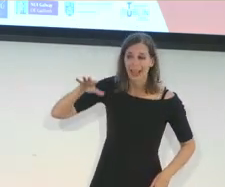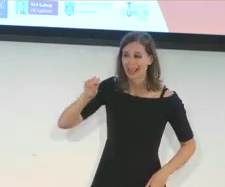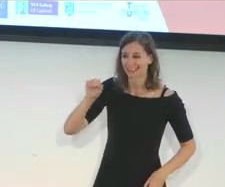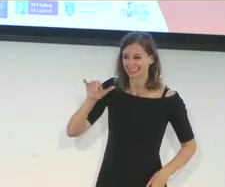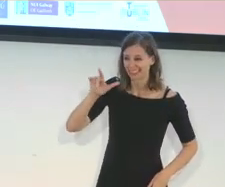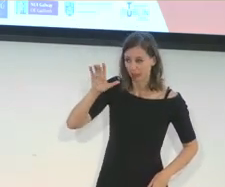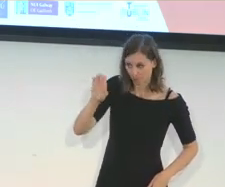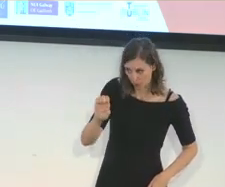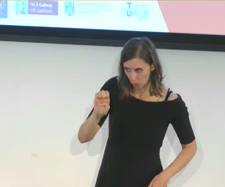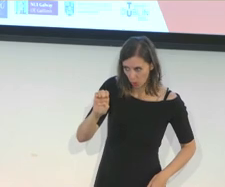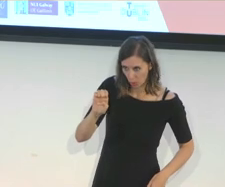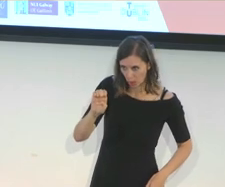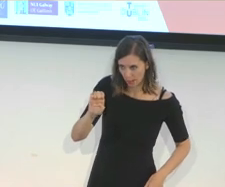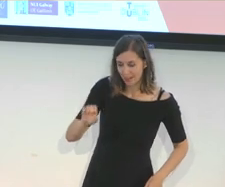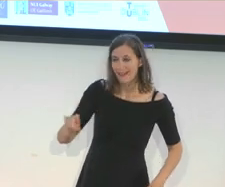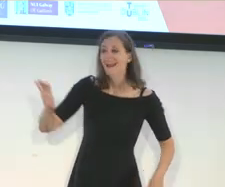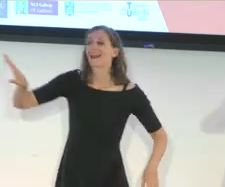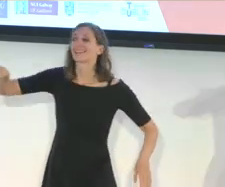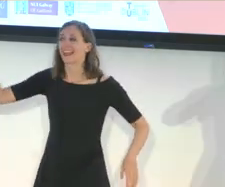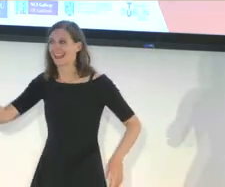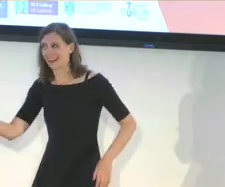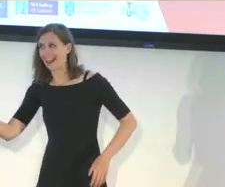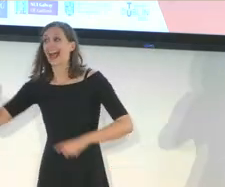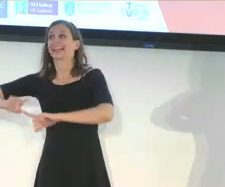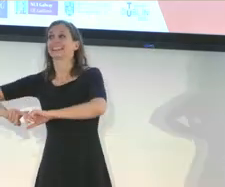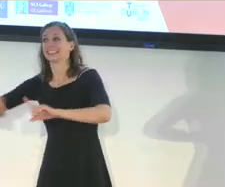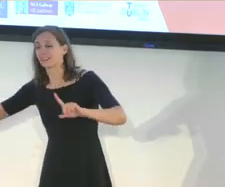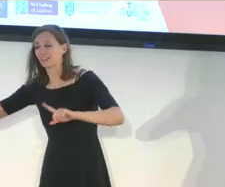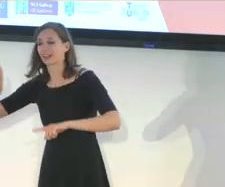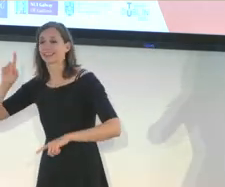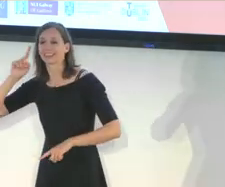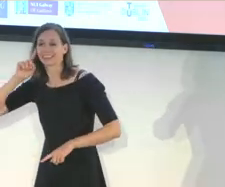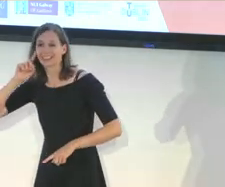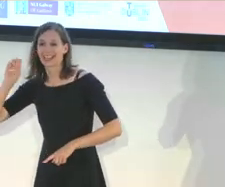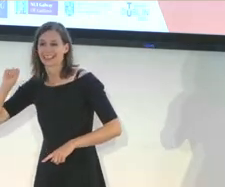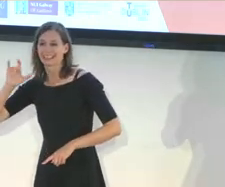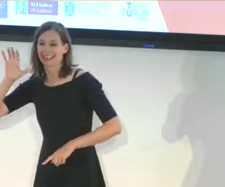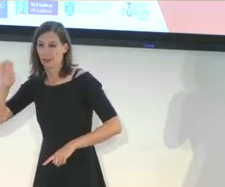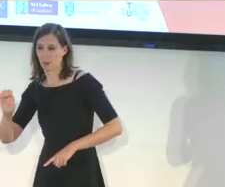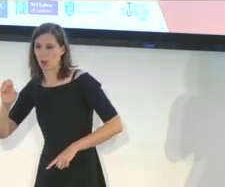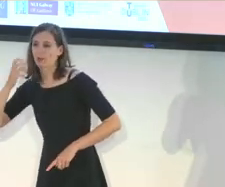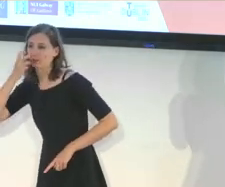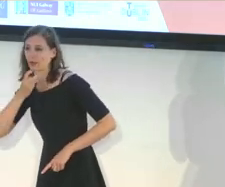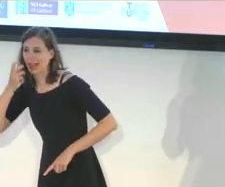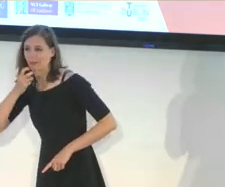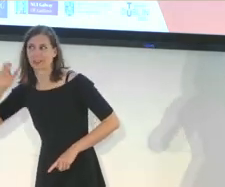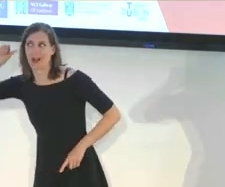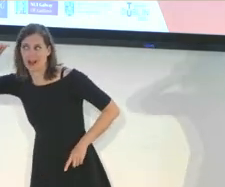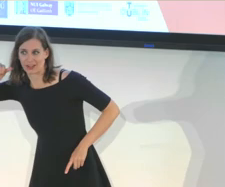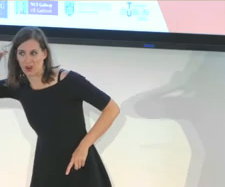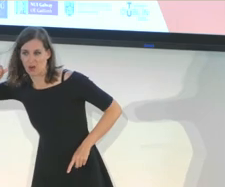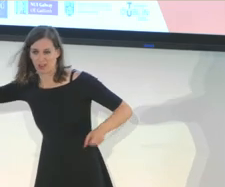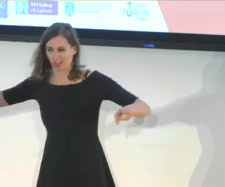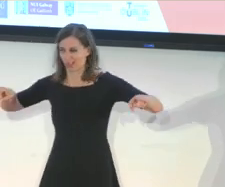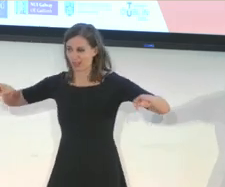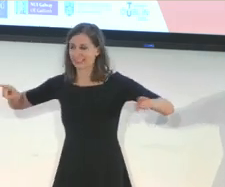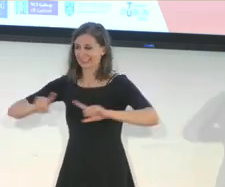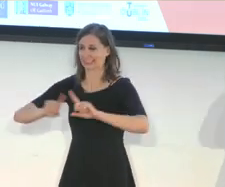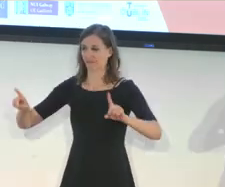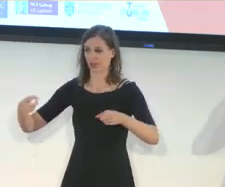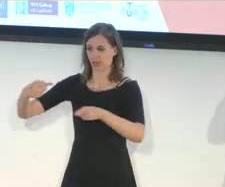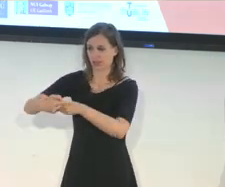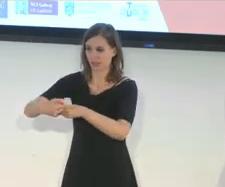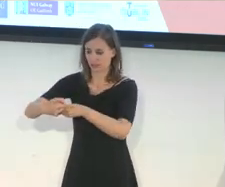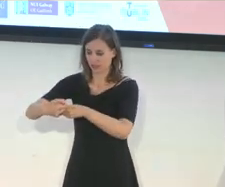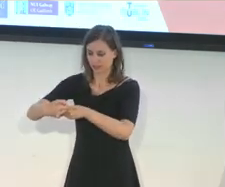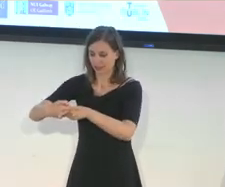by pronunciation of a different syllable. And the average error rate in this case was 92%.